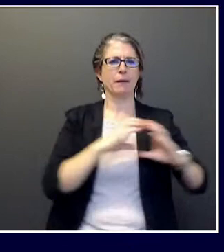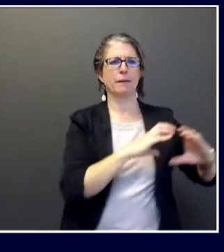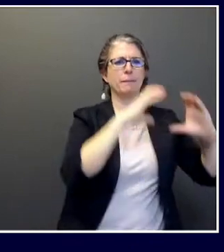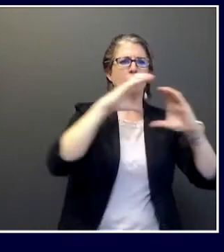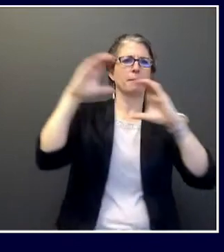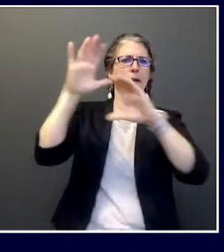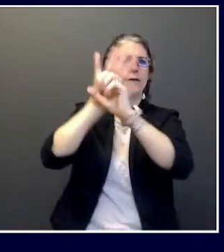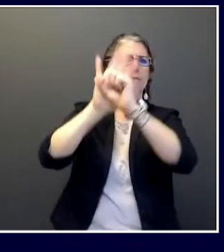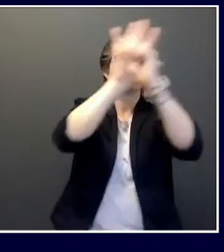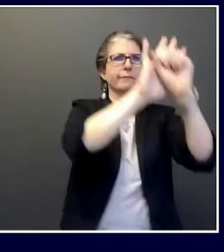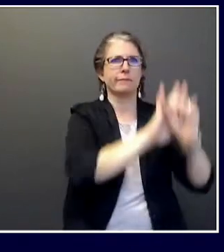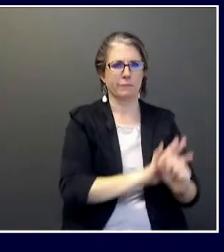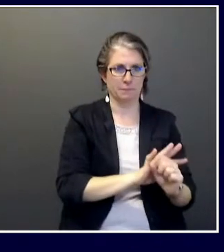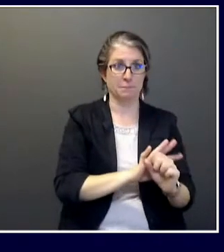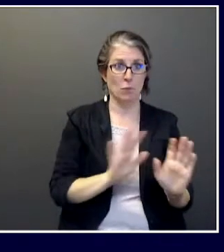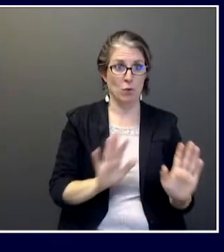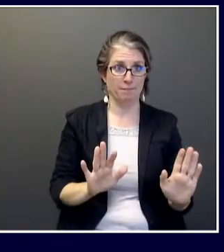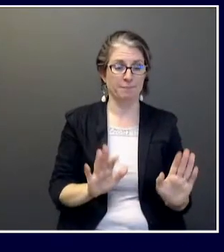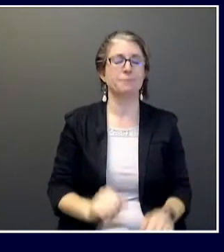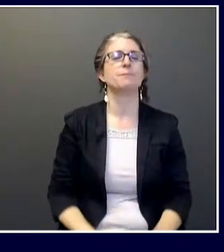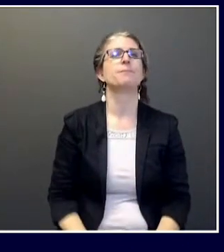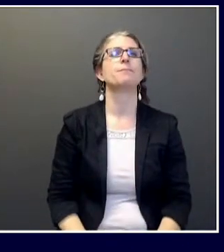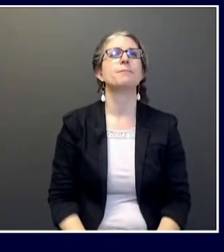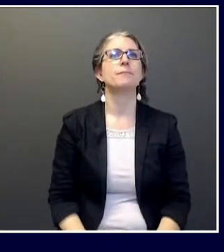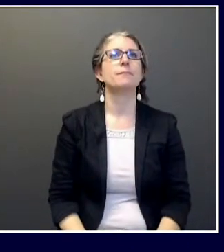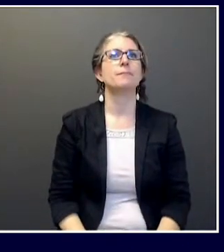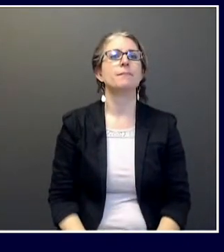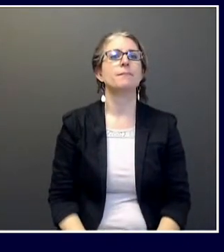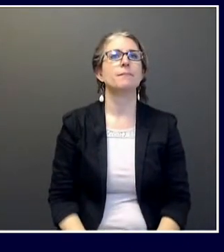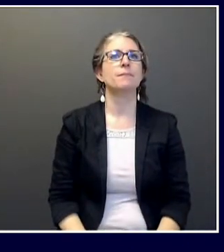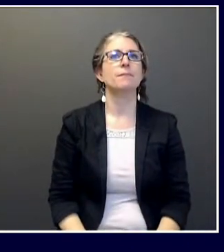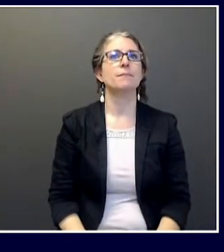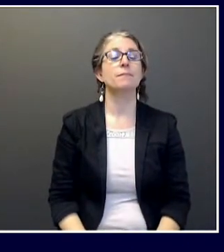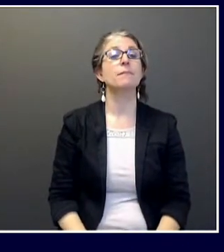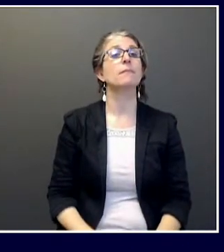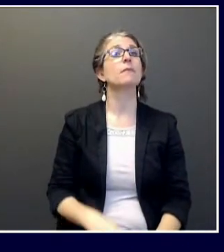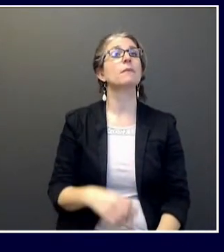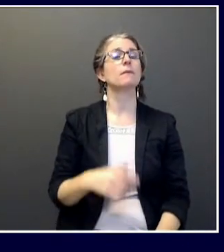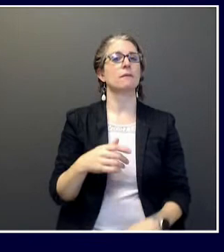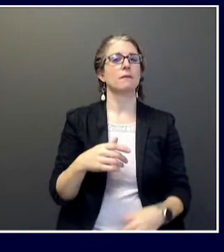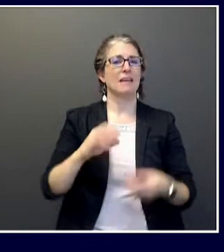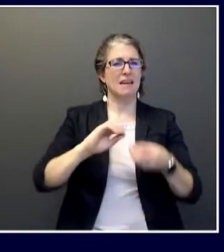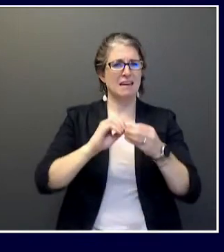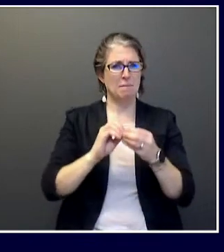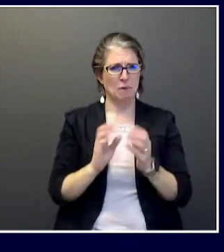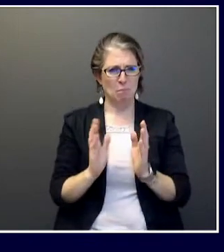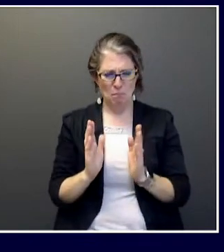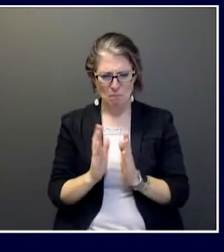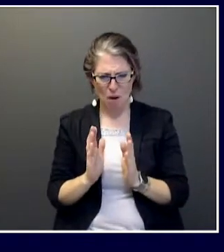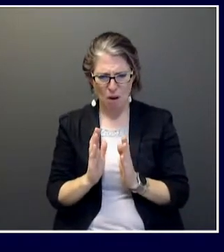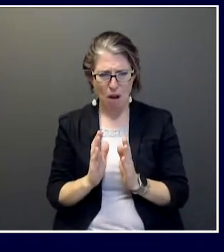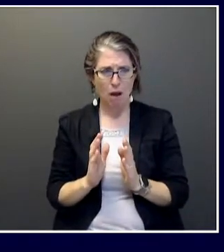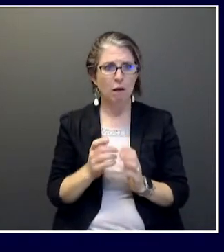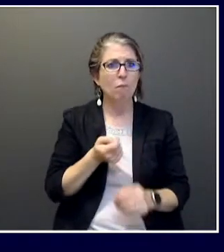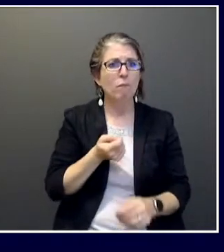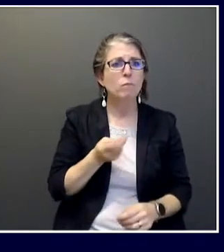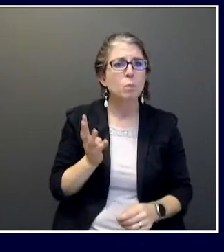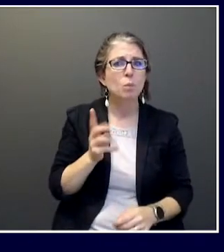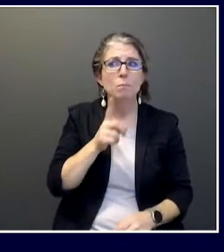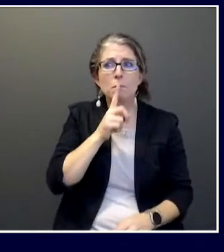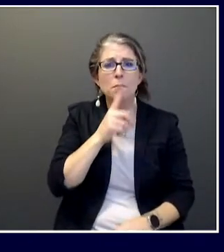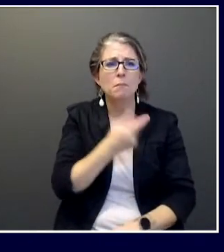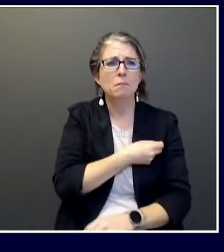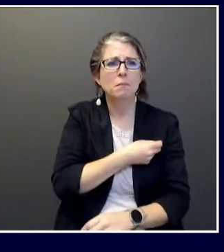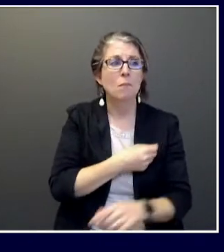small numbers, it's concerning. Hospitalizations for most folks can largely be avoided if they are fully